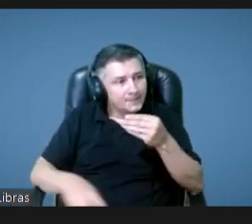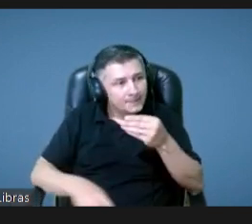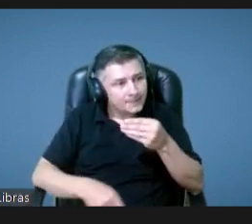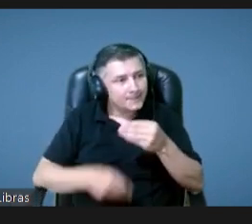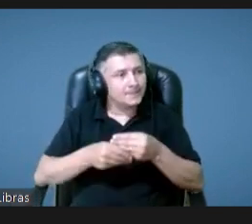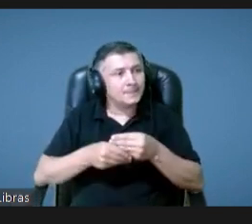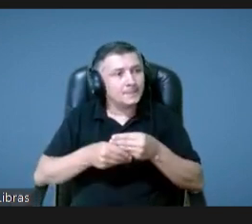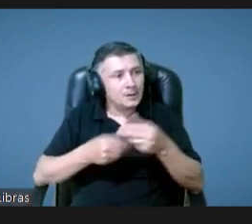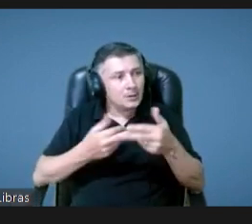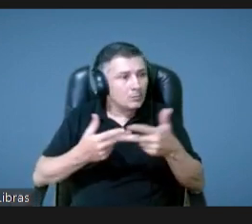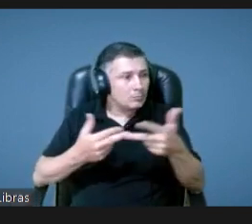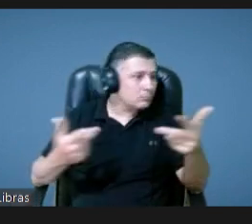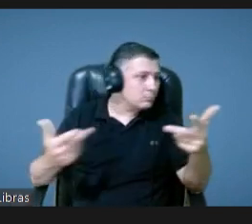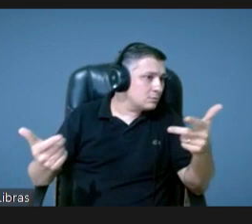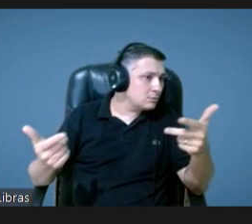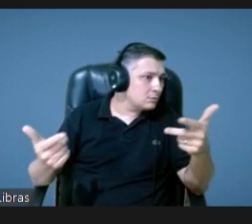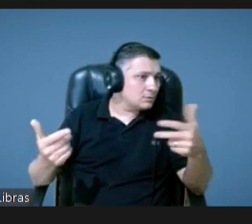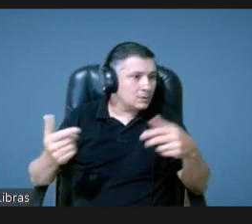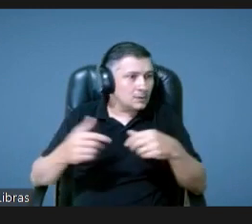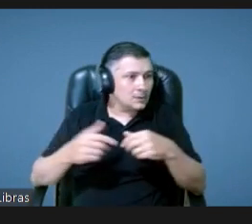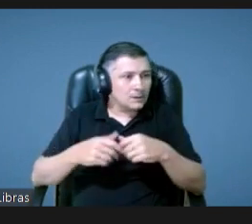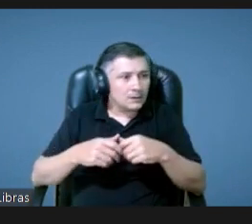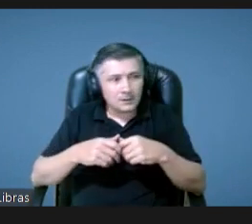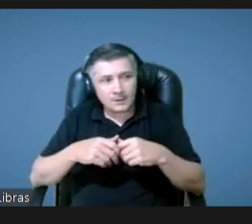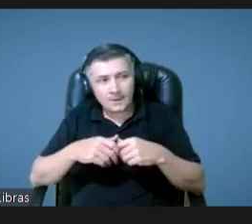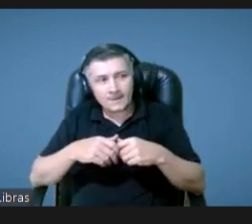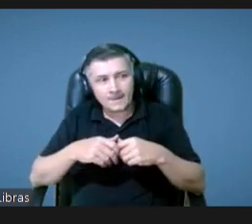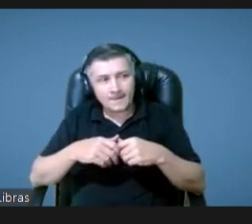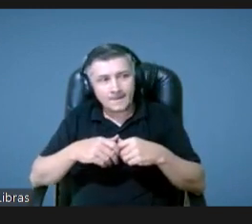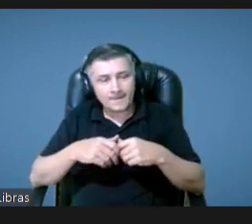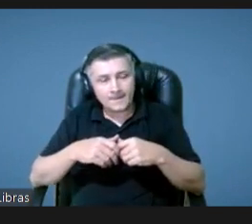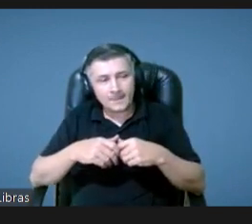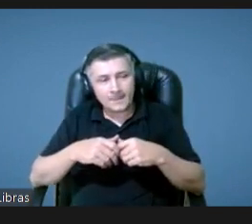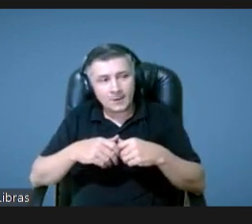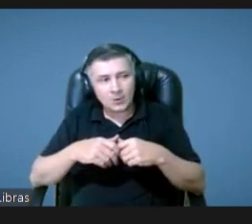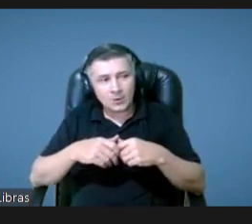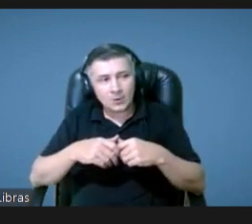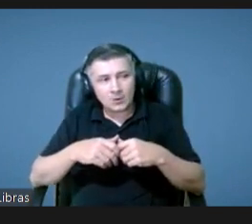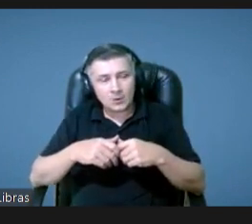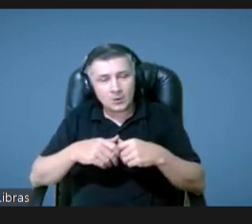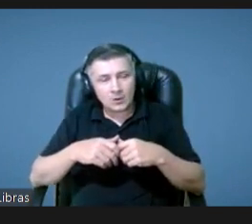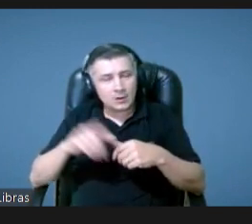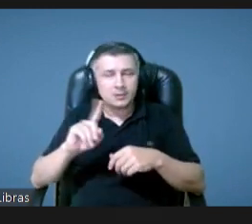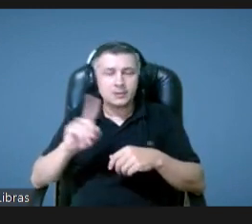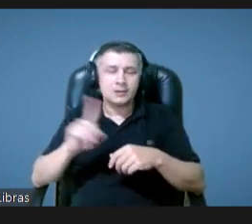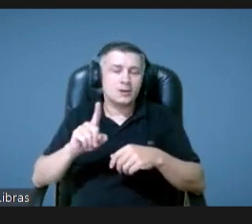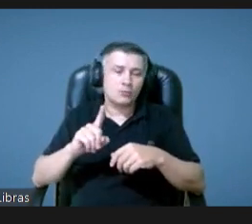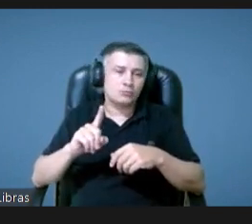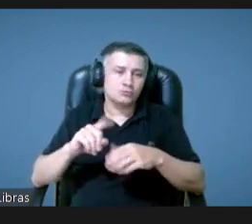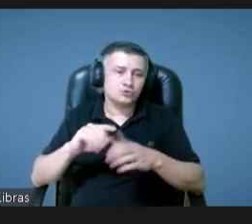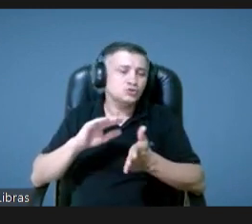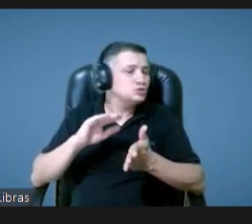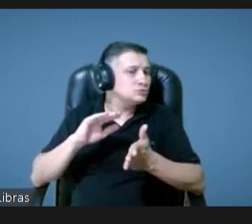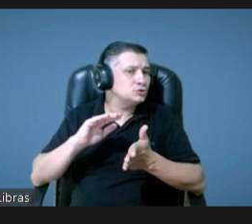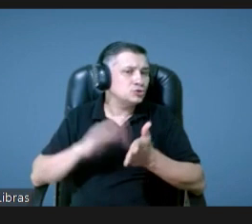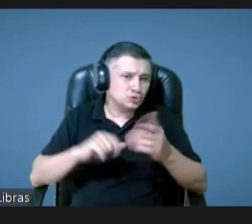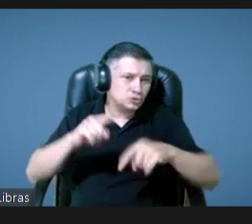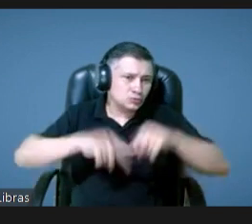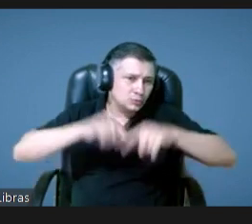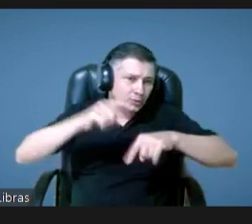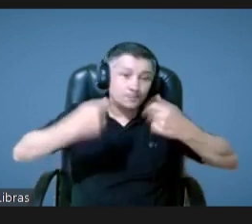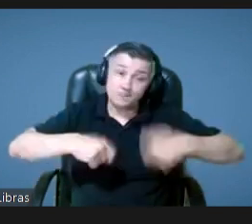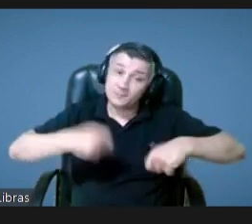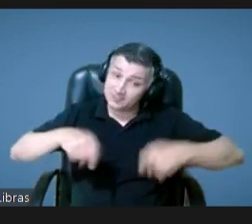work on the demand for residential units, and the cost of